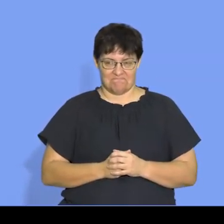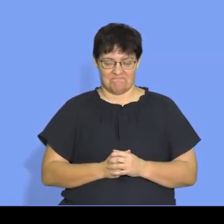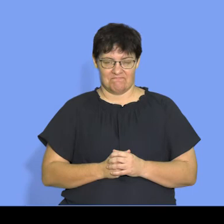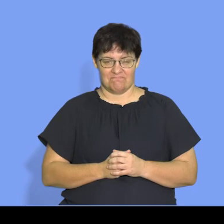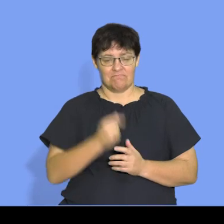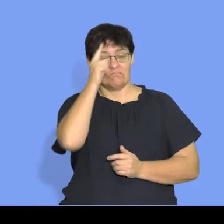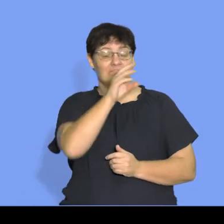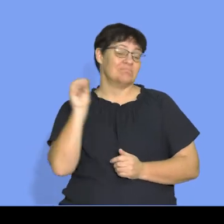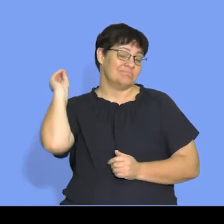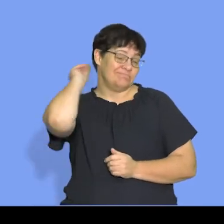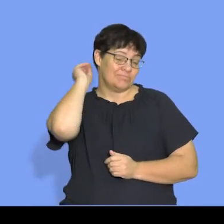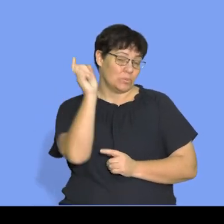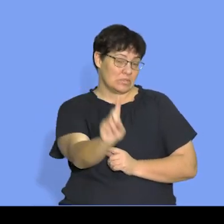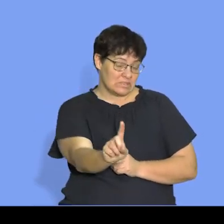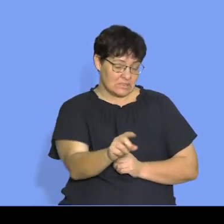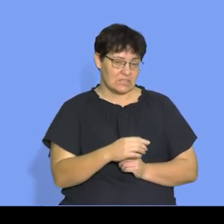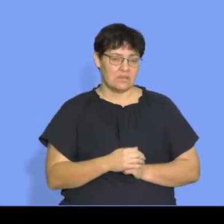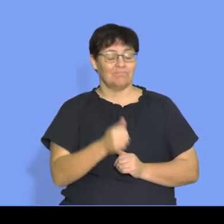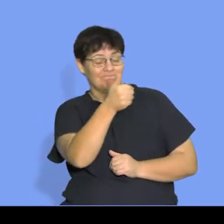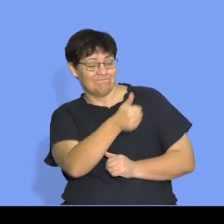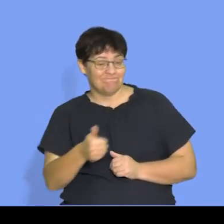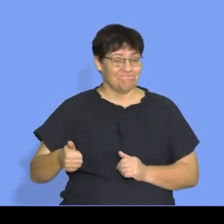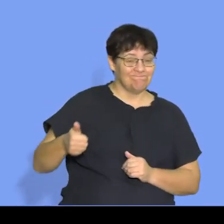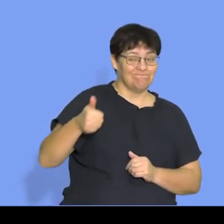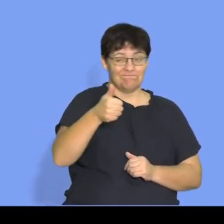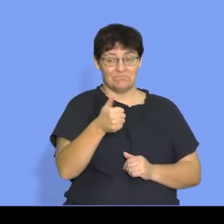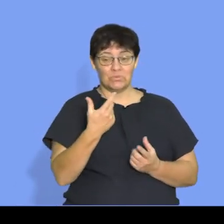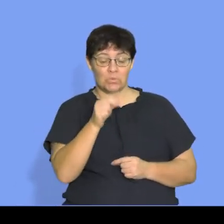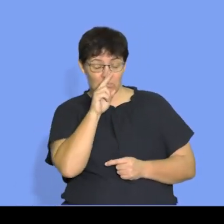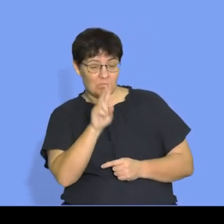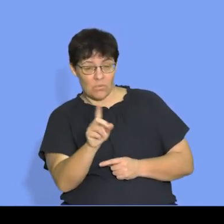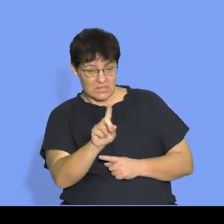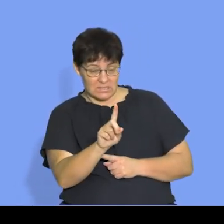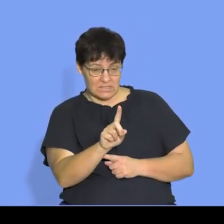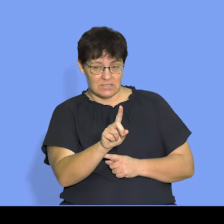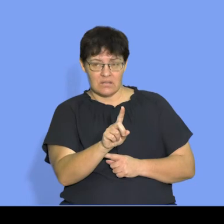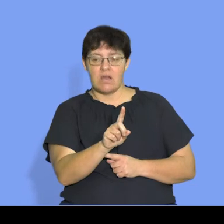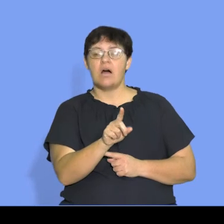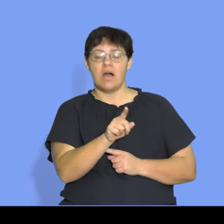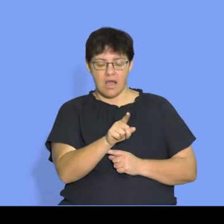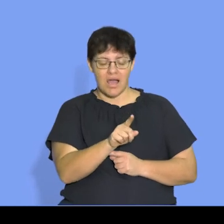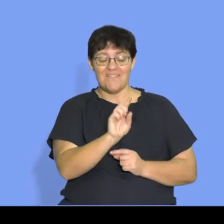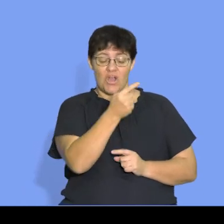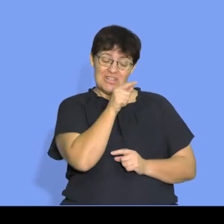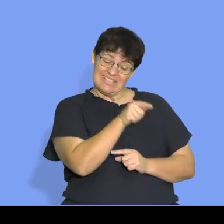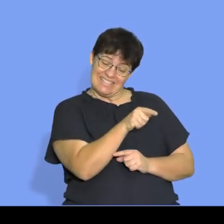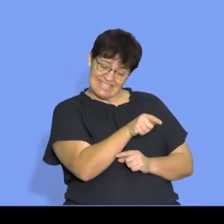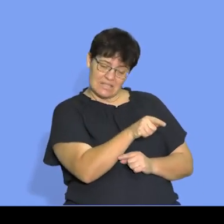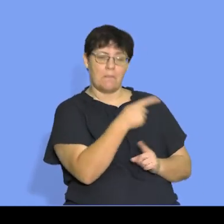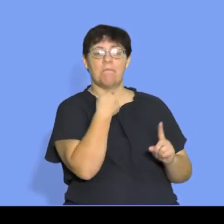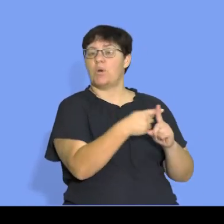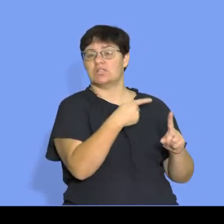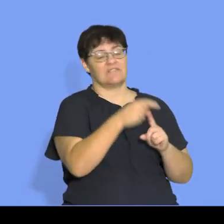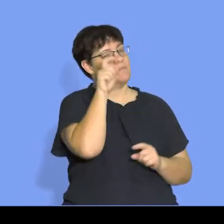Remember, I said one of the main things that you always need to make sure you look forward to is to make the first term to always have